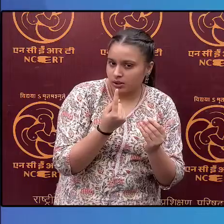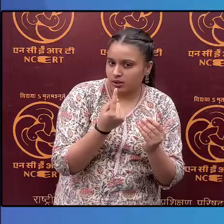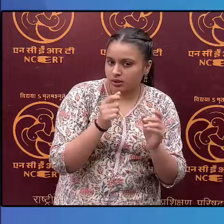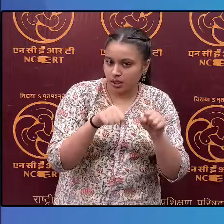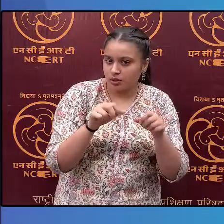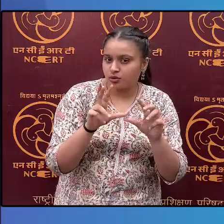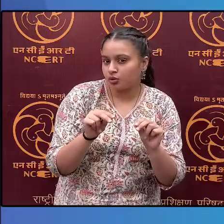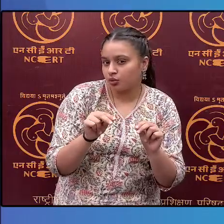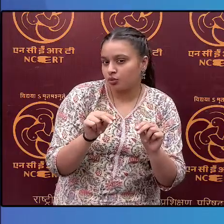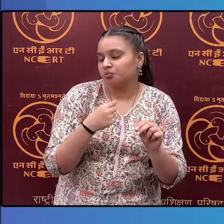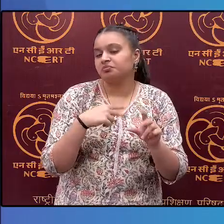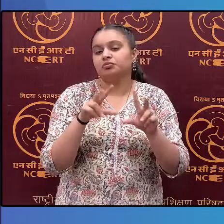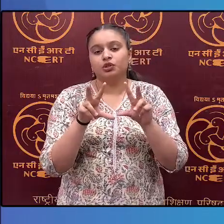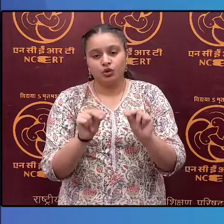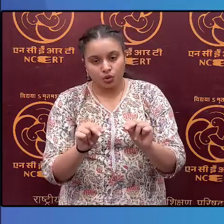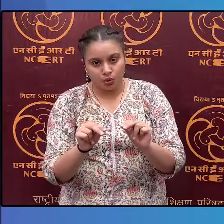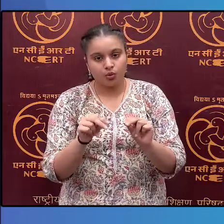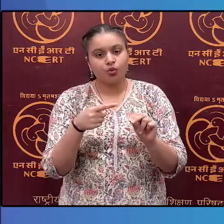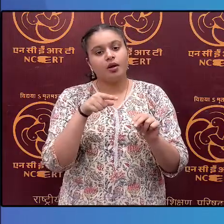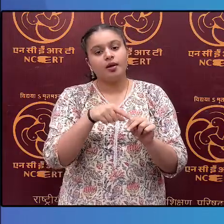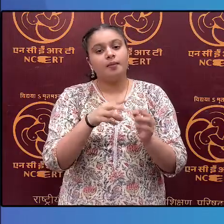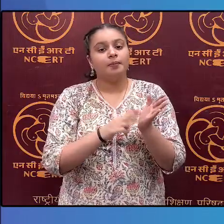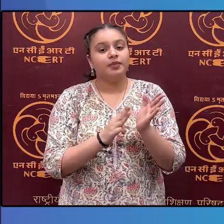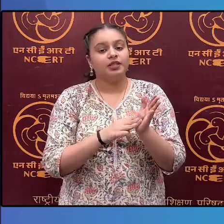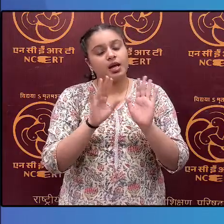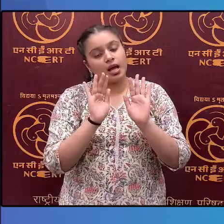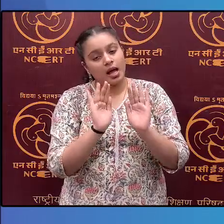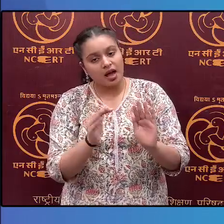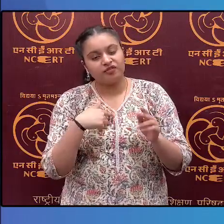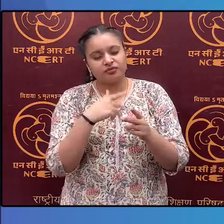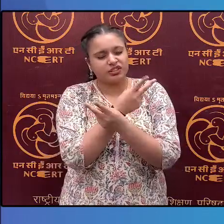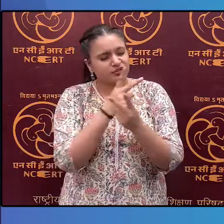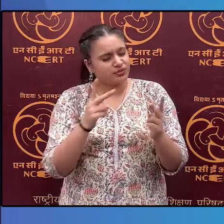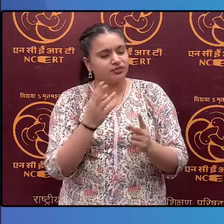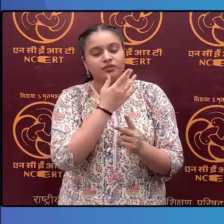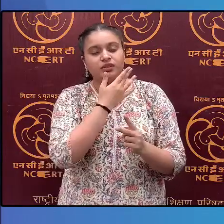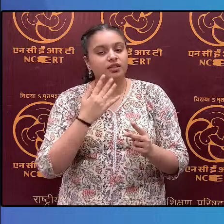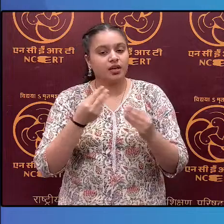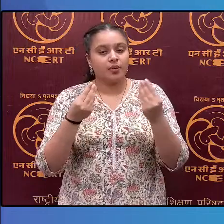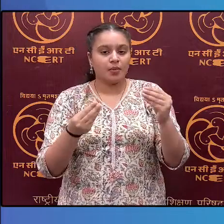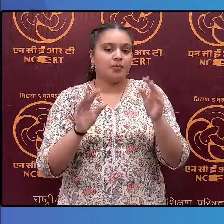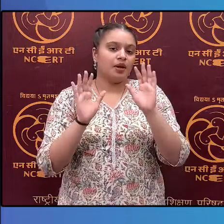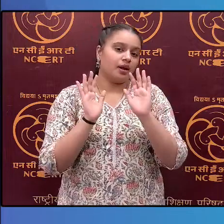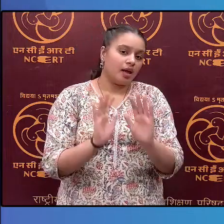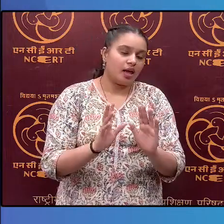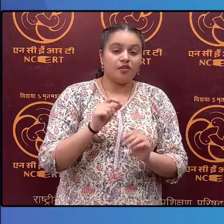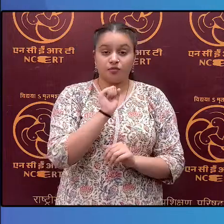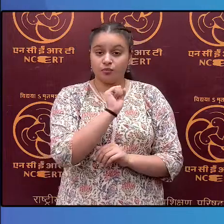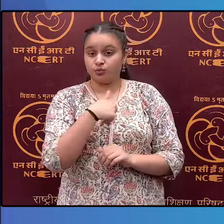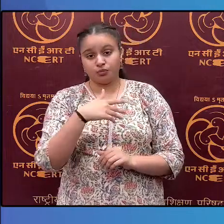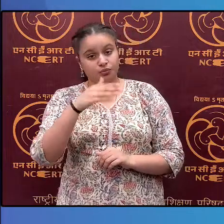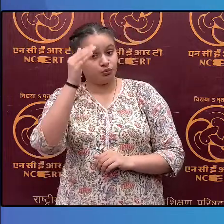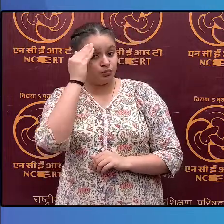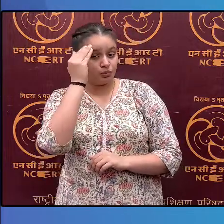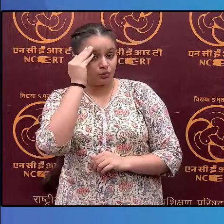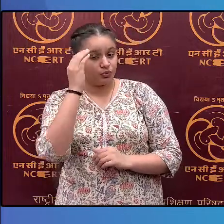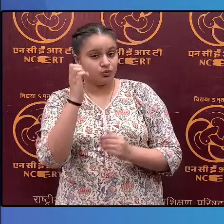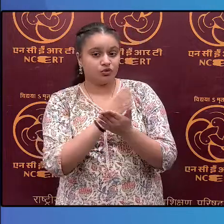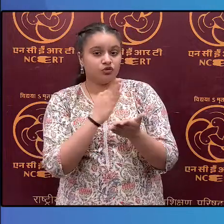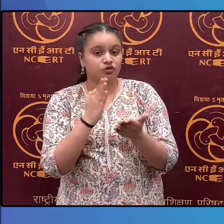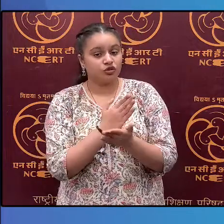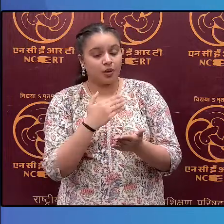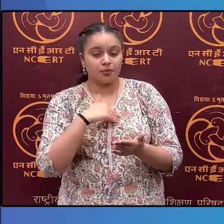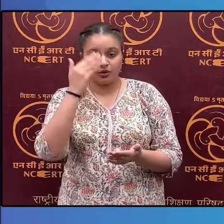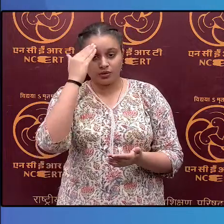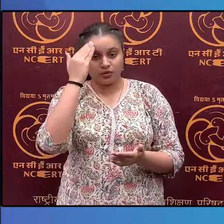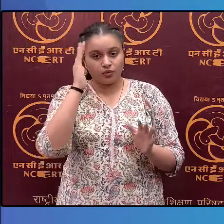was having a lot of colored paper as well. Absolutely. Ma'am, it means that ma'am have learned the chapter very nicely. She know very minute details